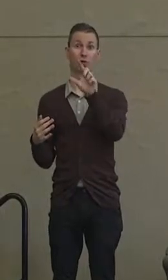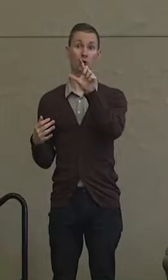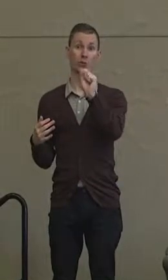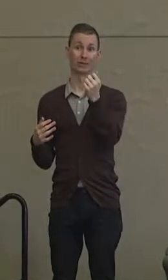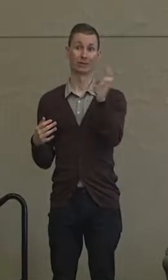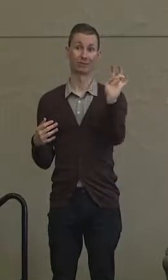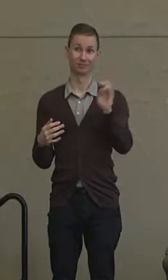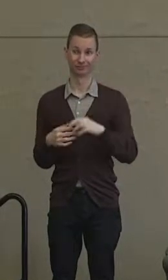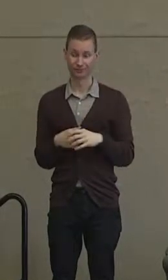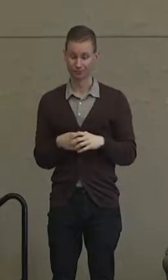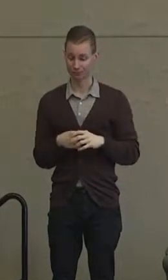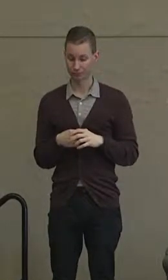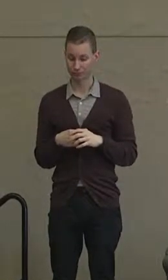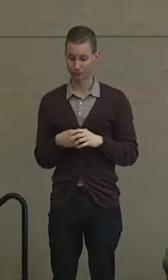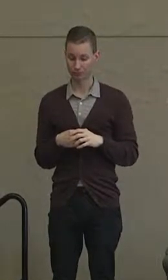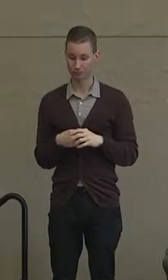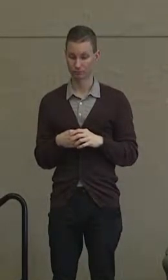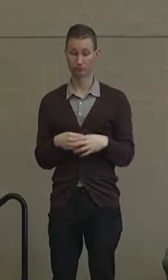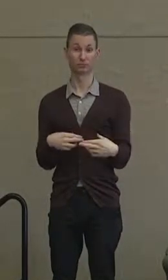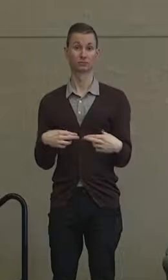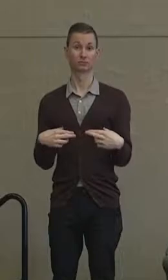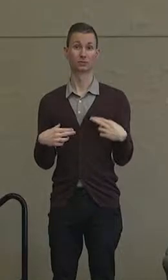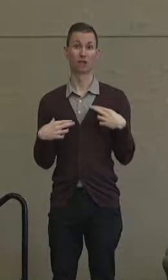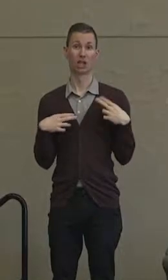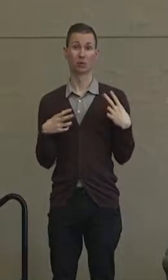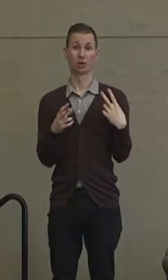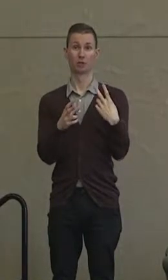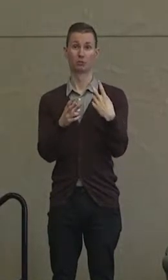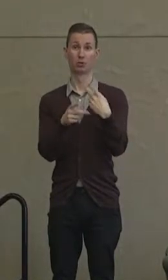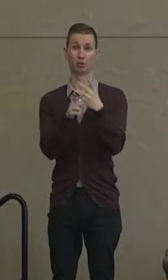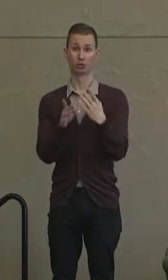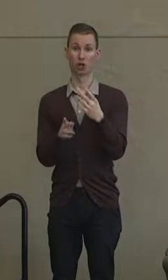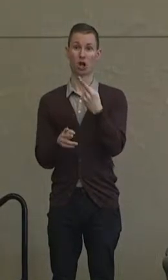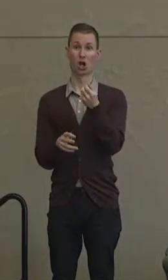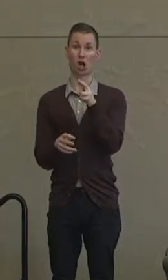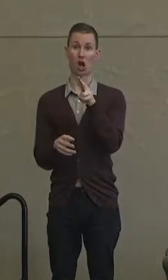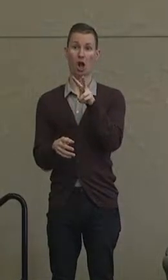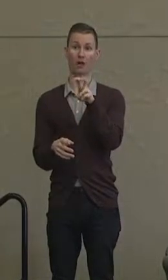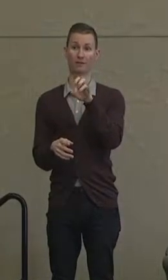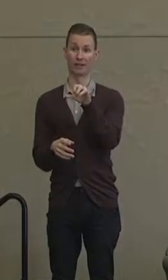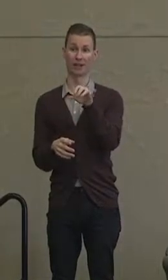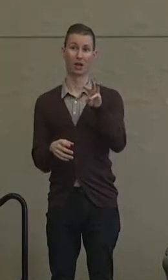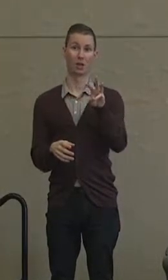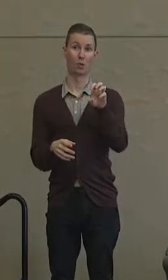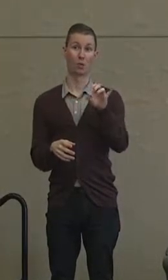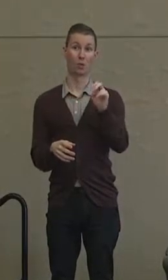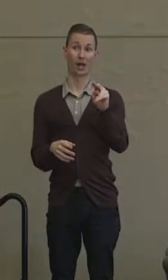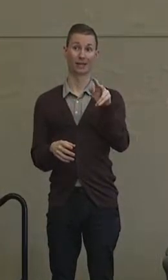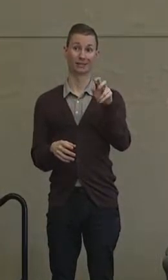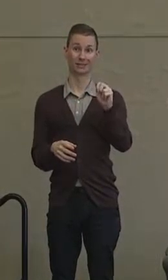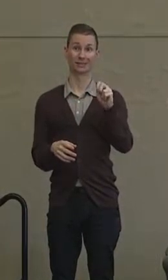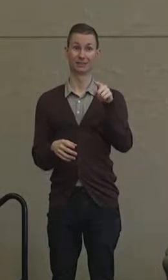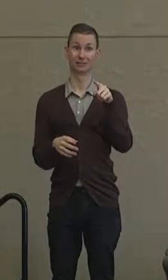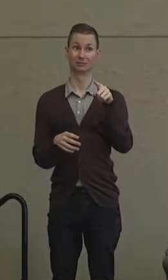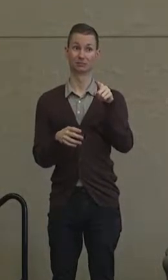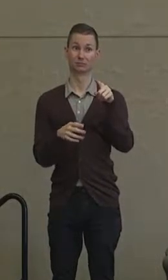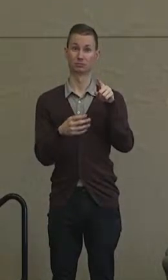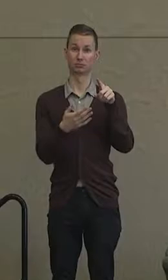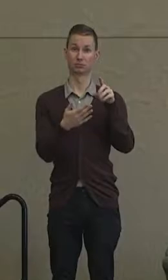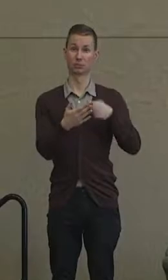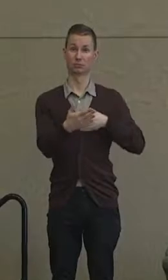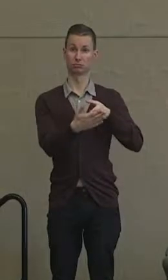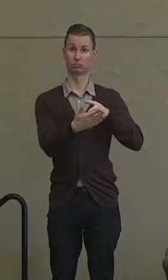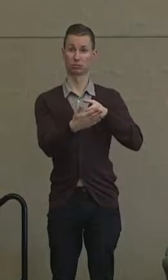2017. Hollywood producer Harvey Weinstein is accused of profound and persistent sexual